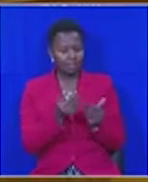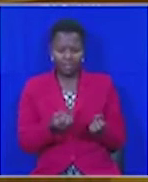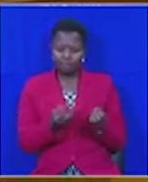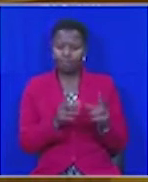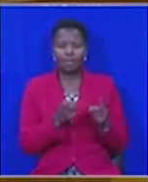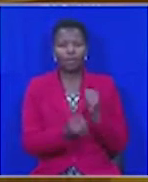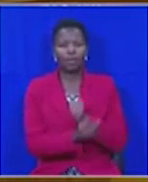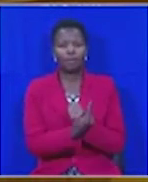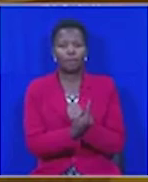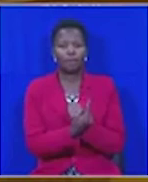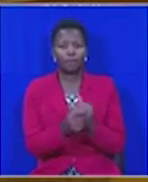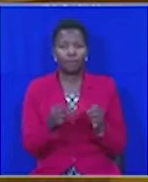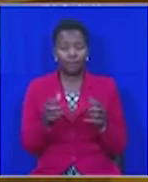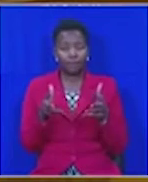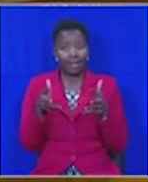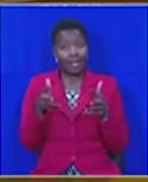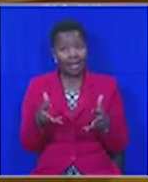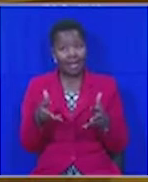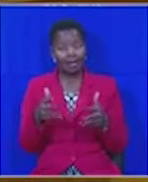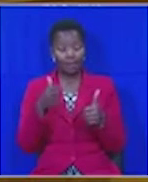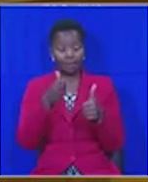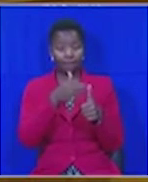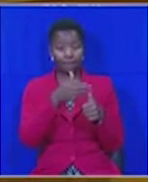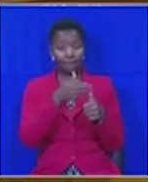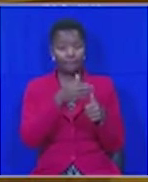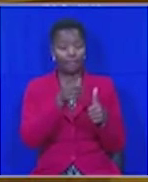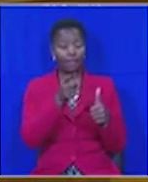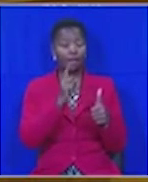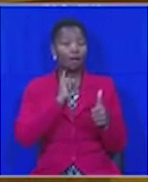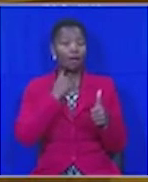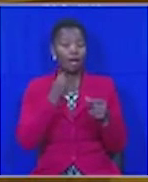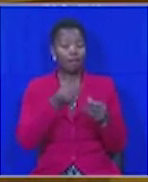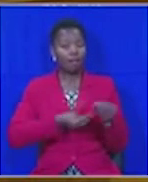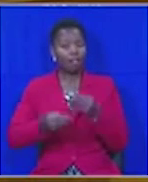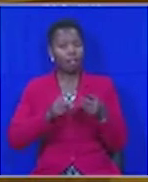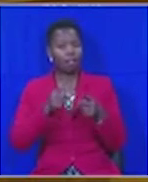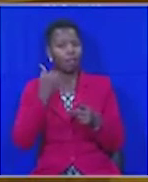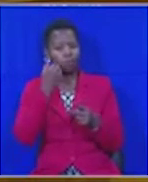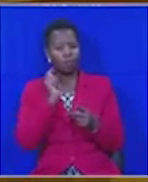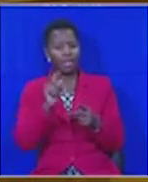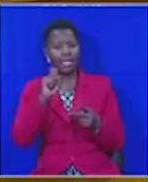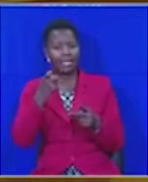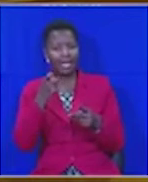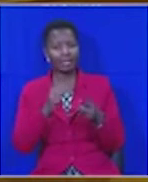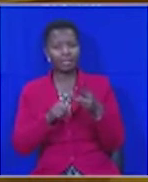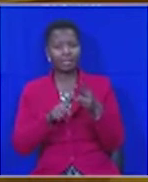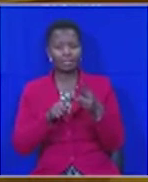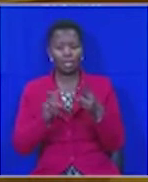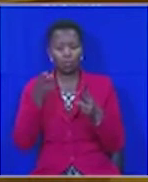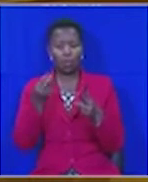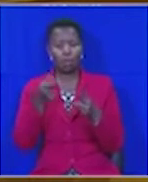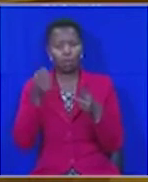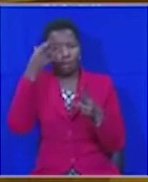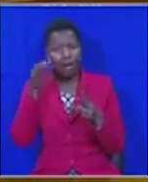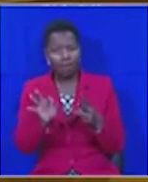So there's a very direct relationship between illicit financial flows, tax evasion, stealing money from the state, and